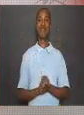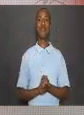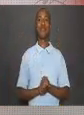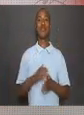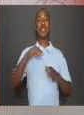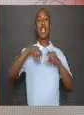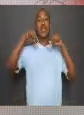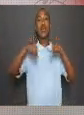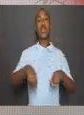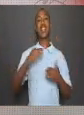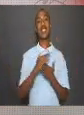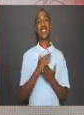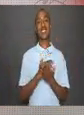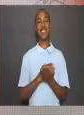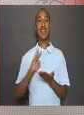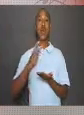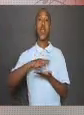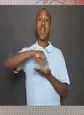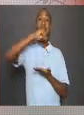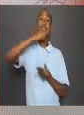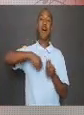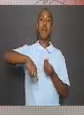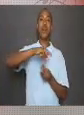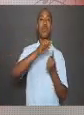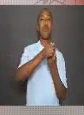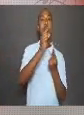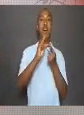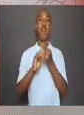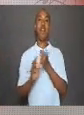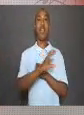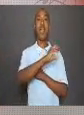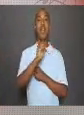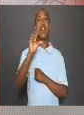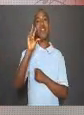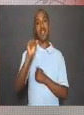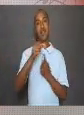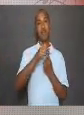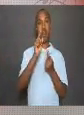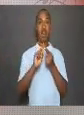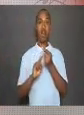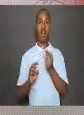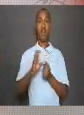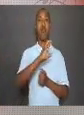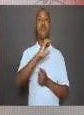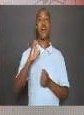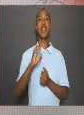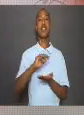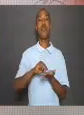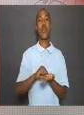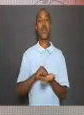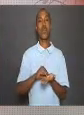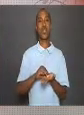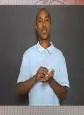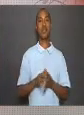In today's lesson, we learned about polar and non-polar covalent